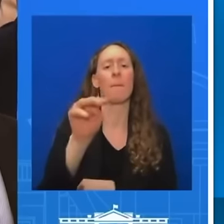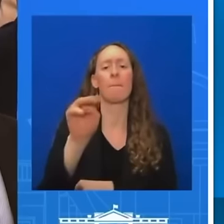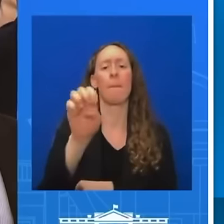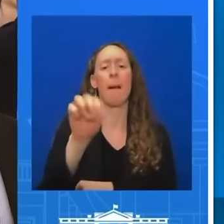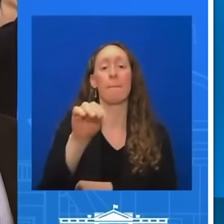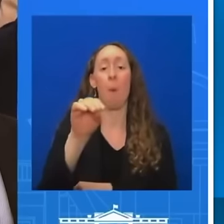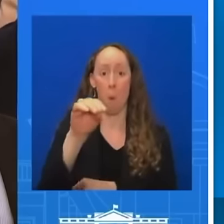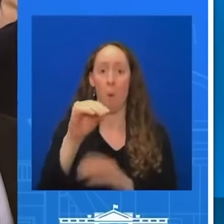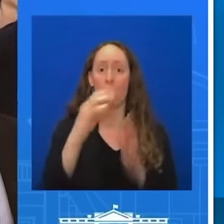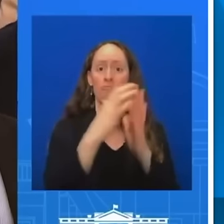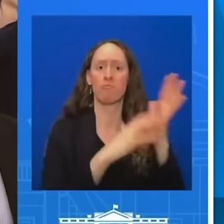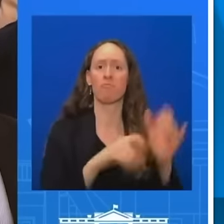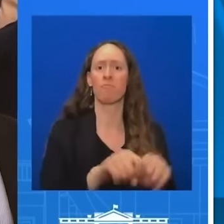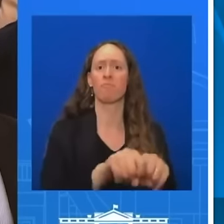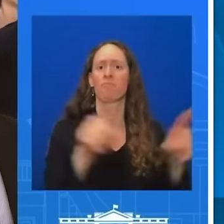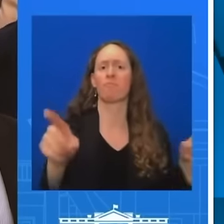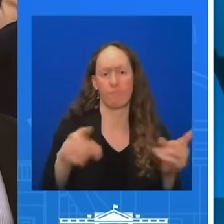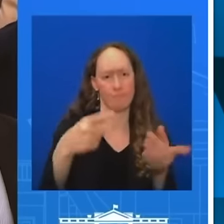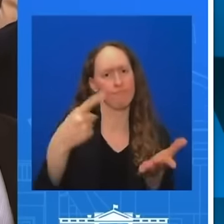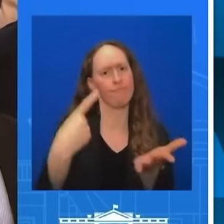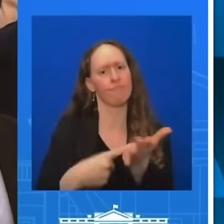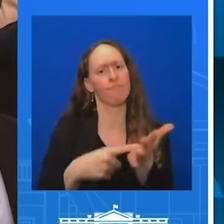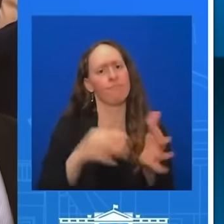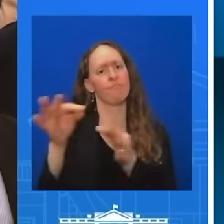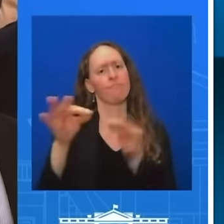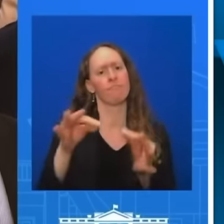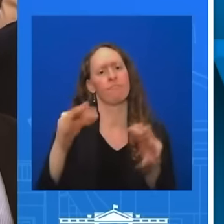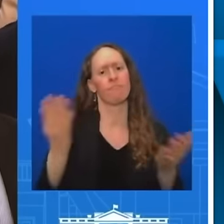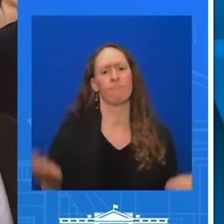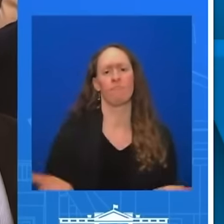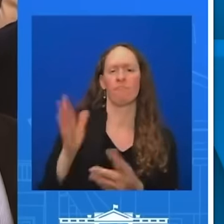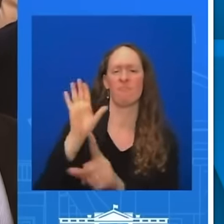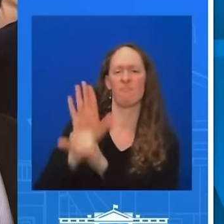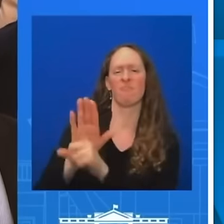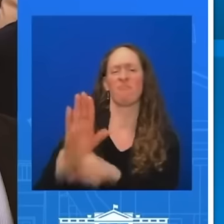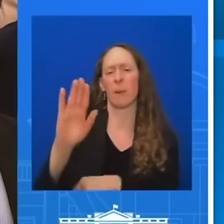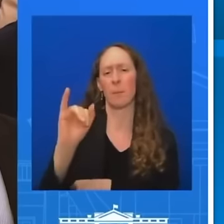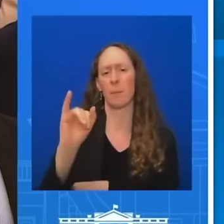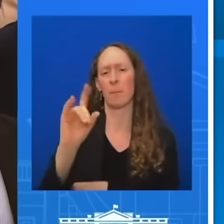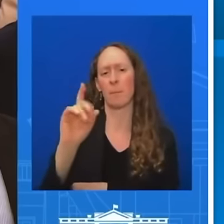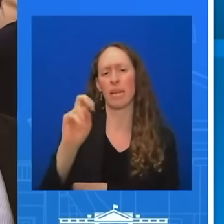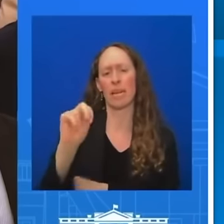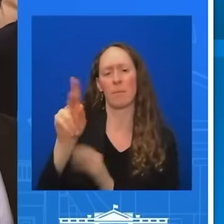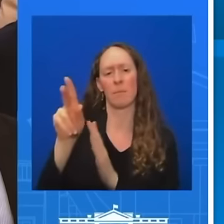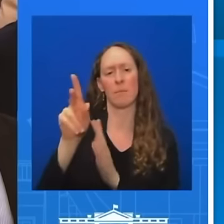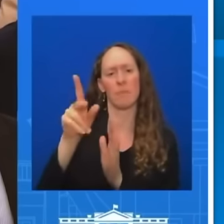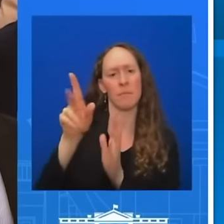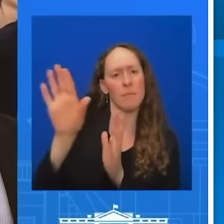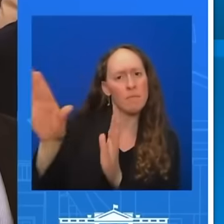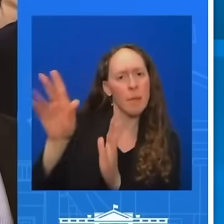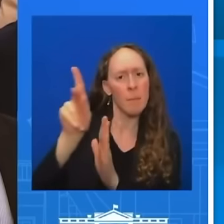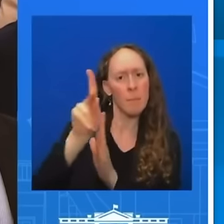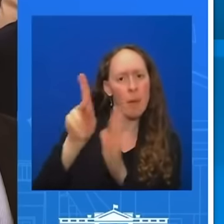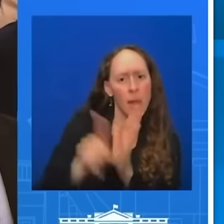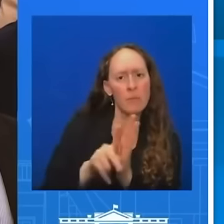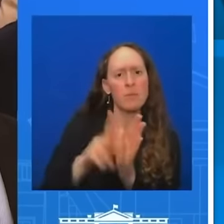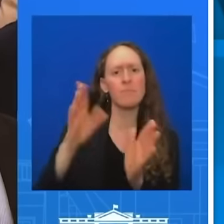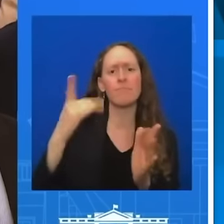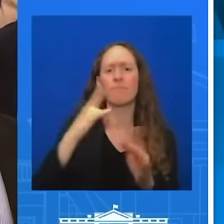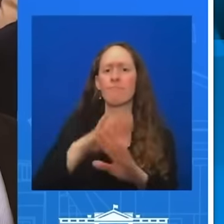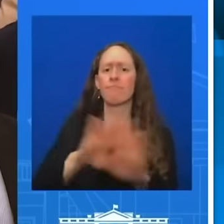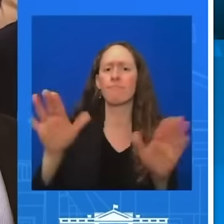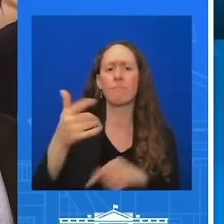that risk facilitating or otherwise contributing to violations of human rights or international humanitarian